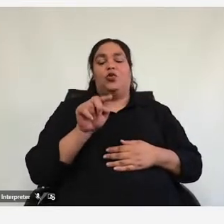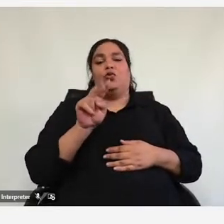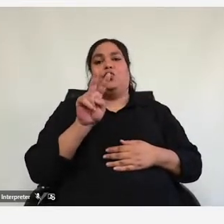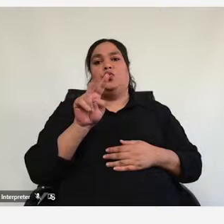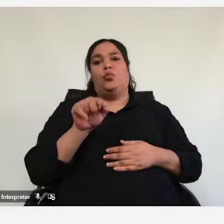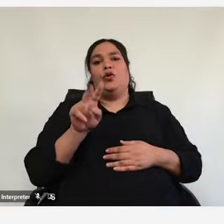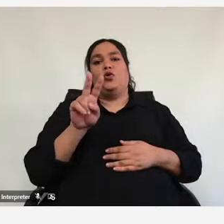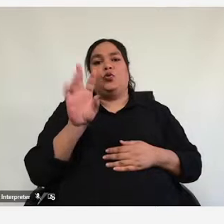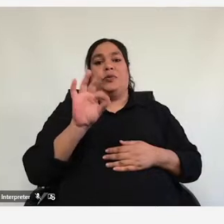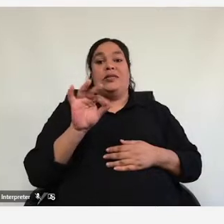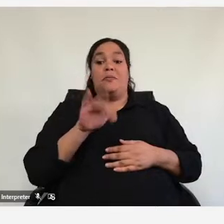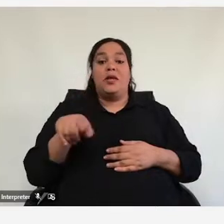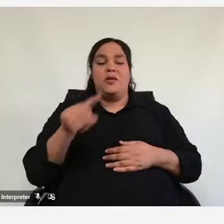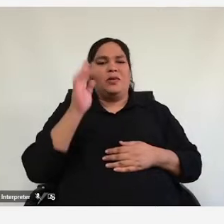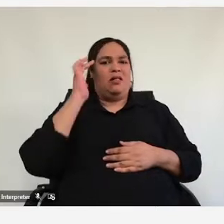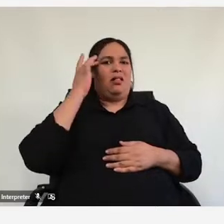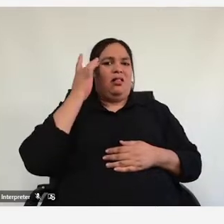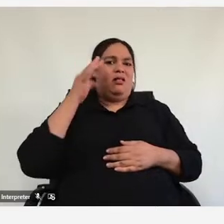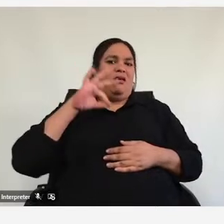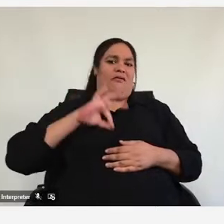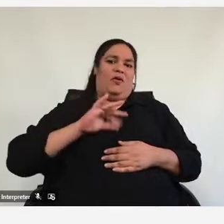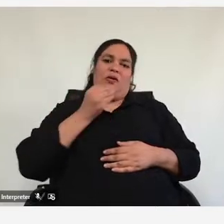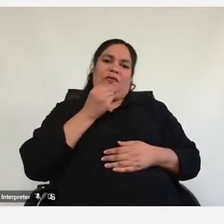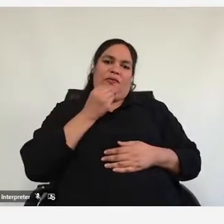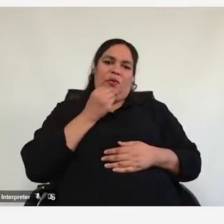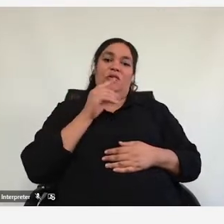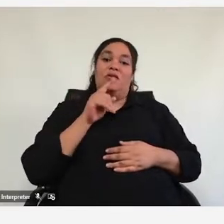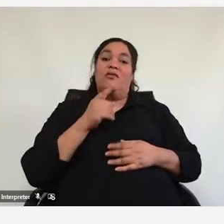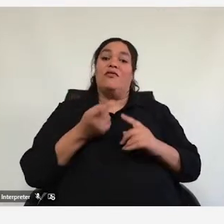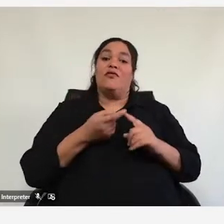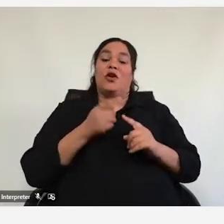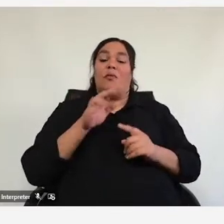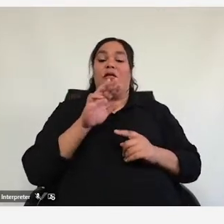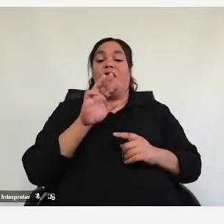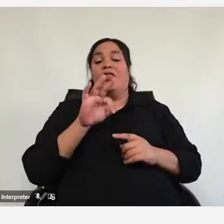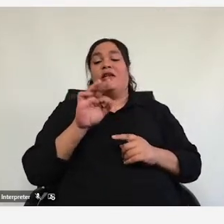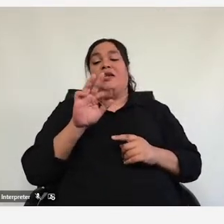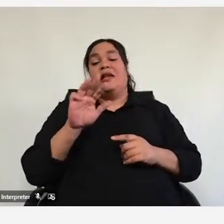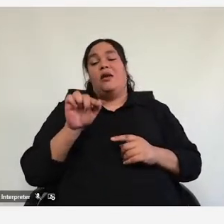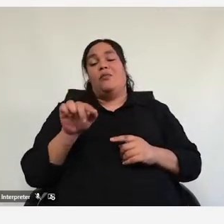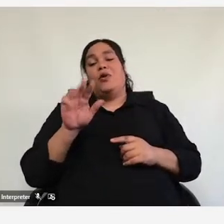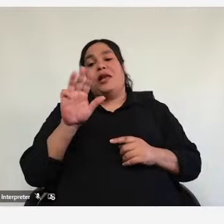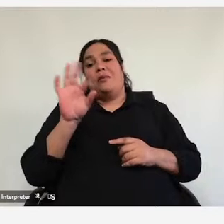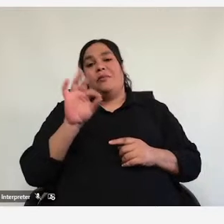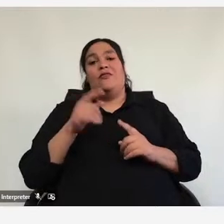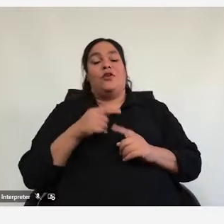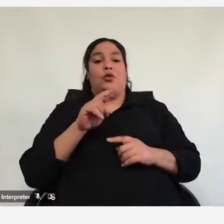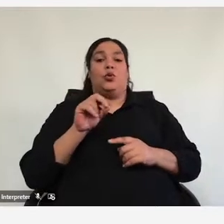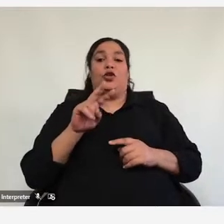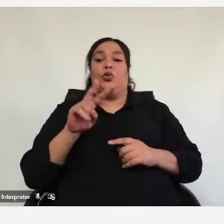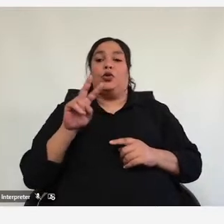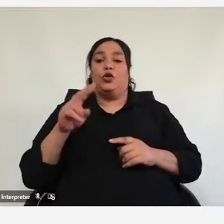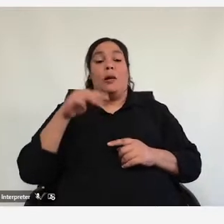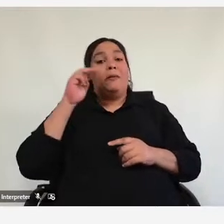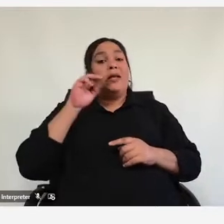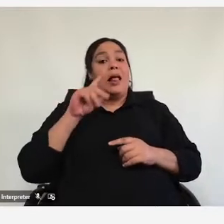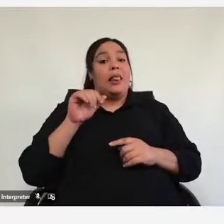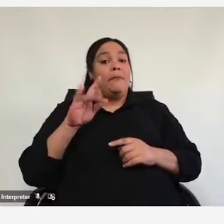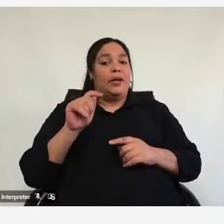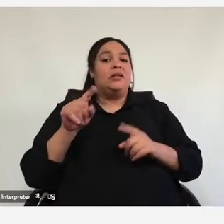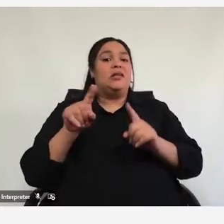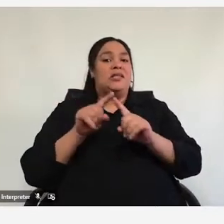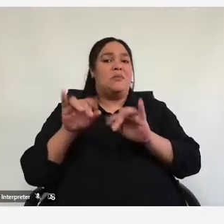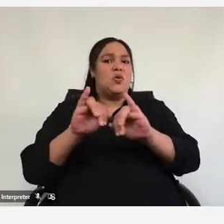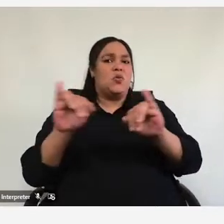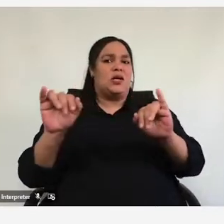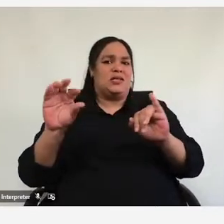of residents struggle to afford food, up from 39.7% in 2022. In Prince Albert, the situation is even